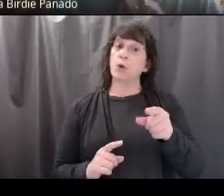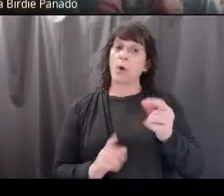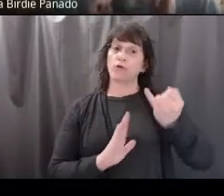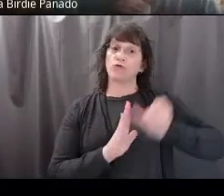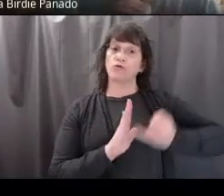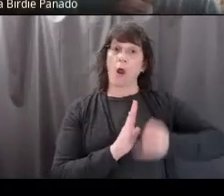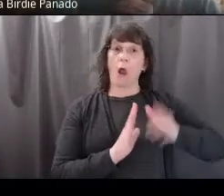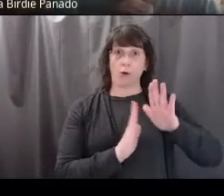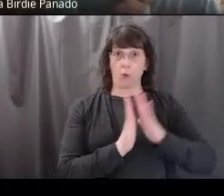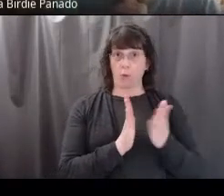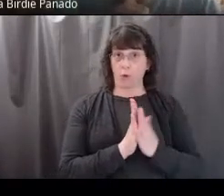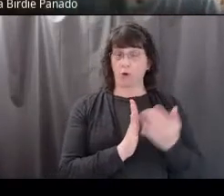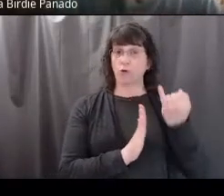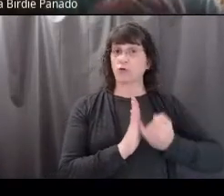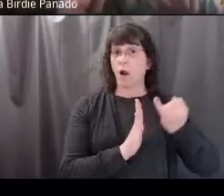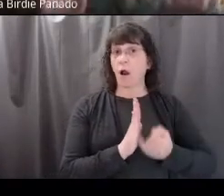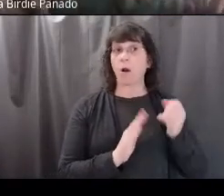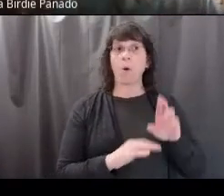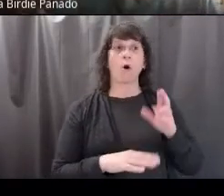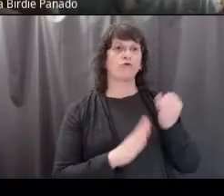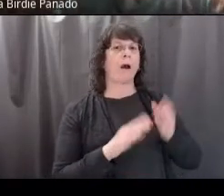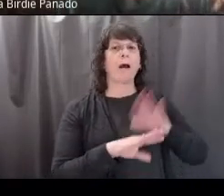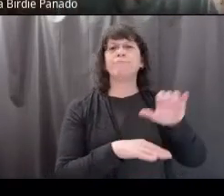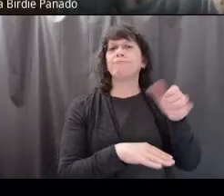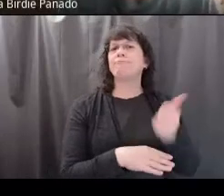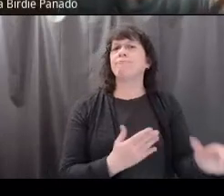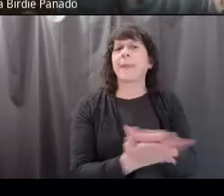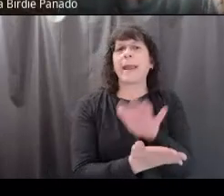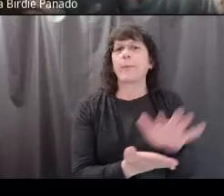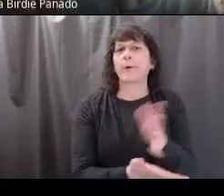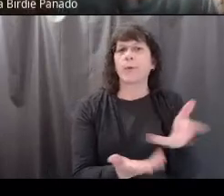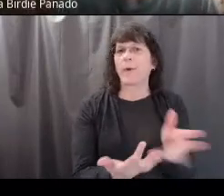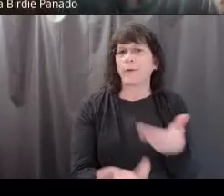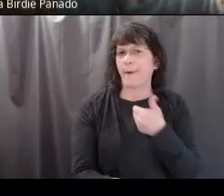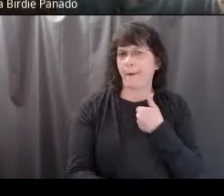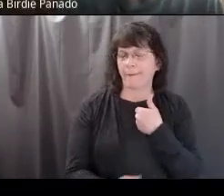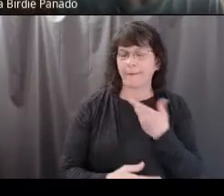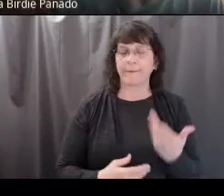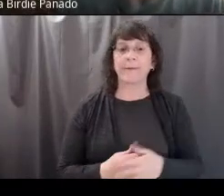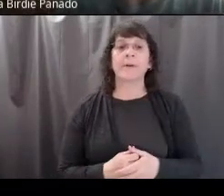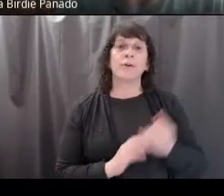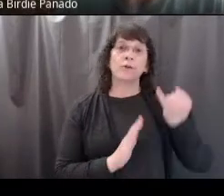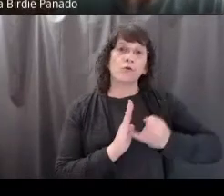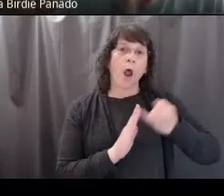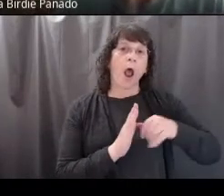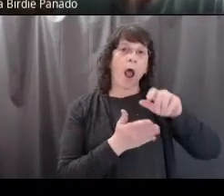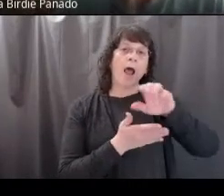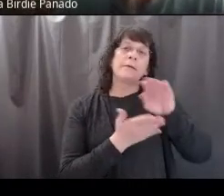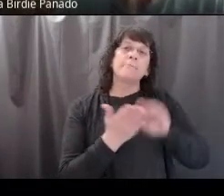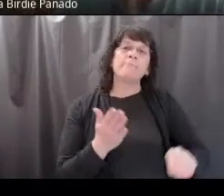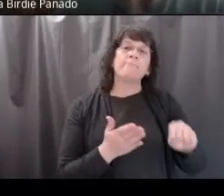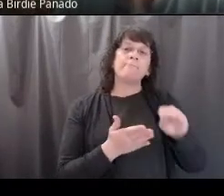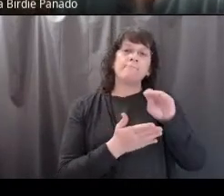draw in your nature journal or on any piece of paper that you may have where you live and design an